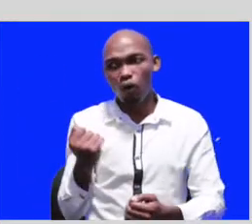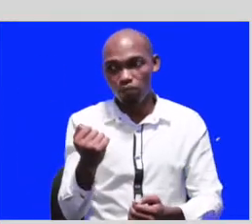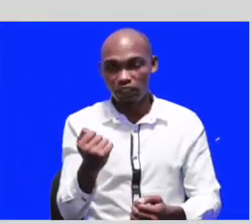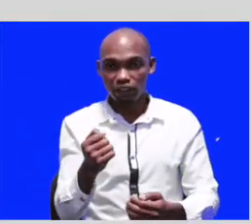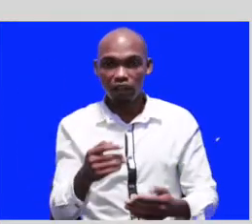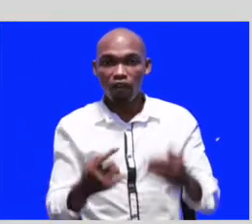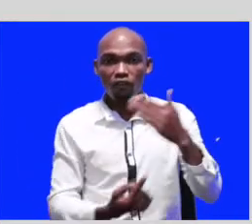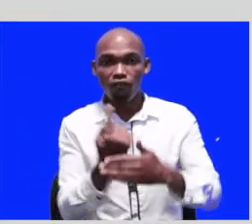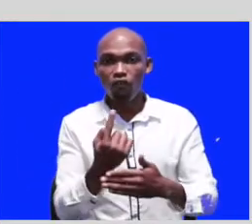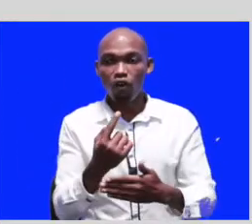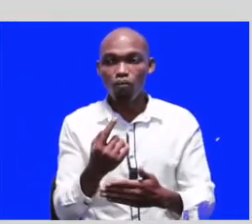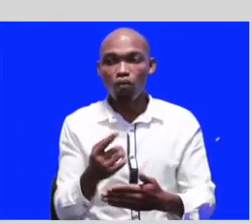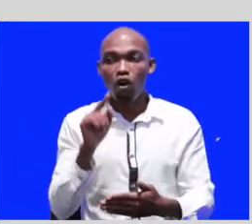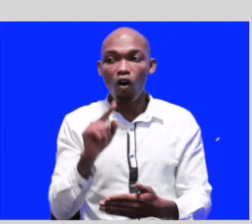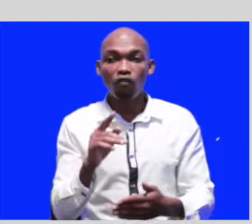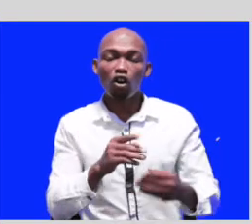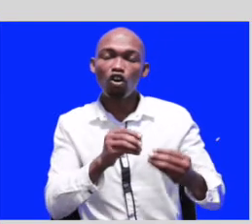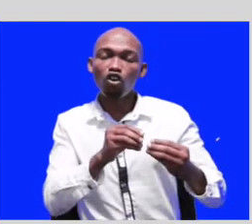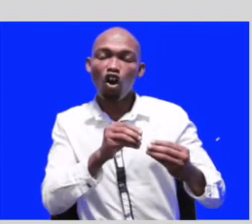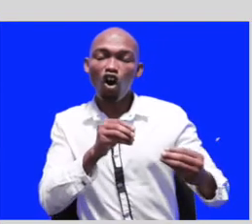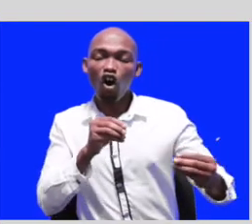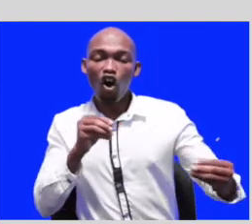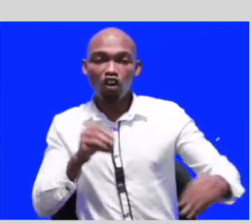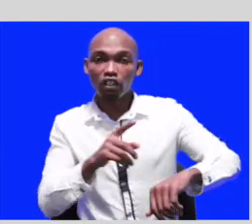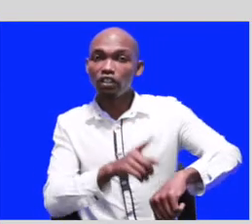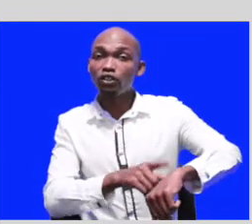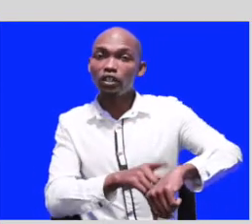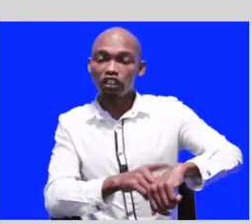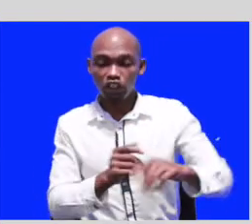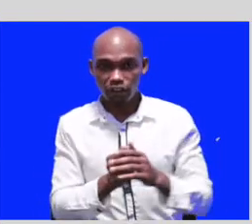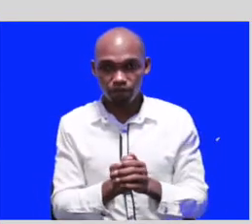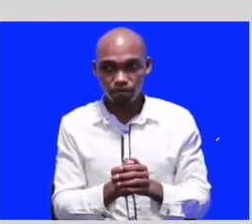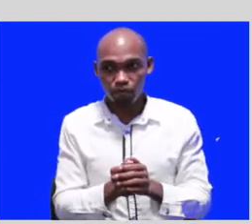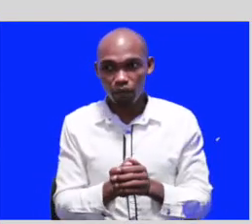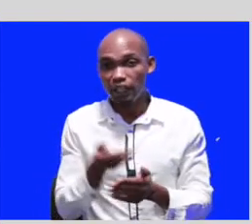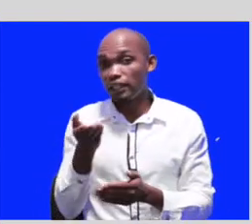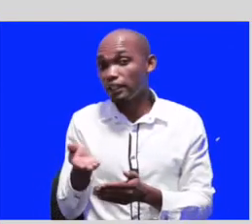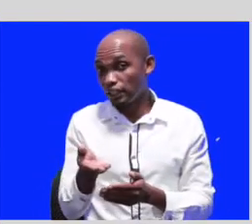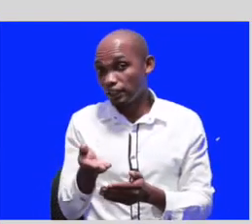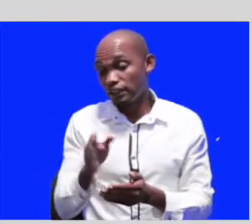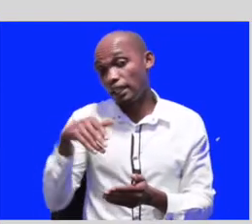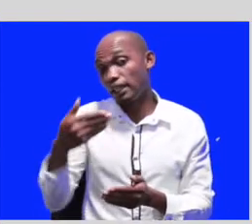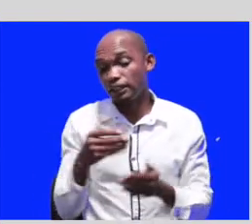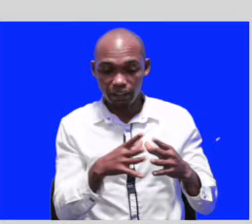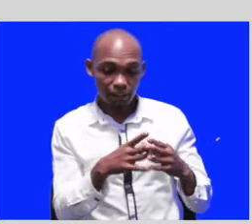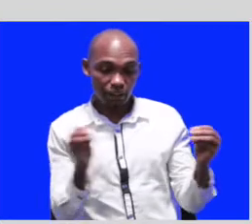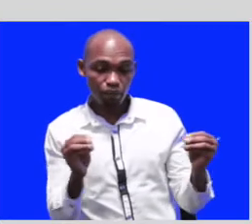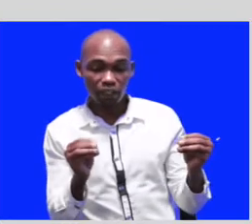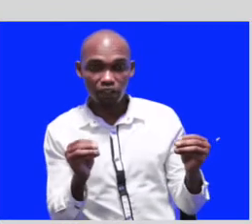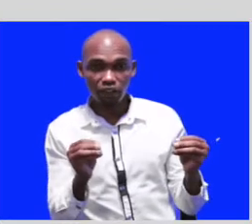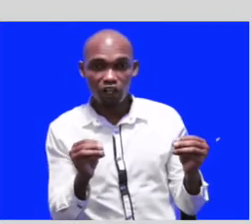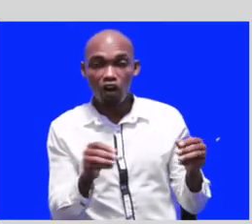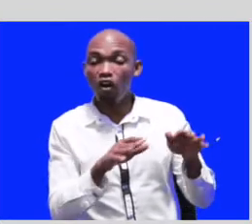new species from pre-existing species and the disappearance of some species.